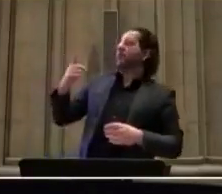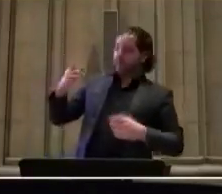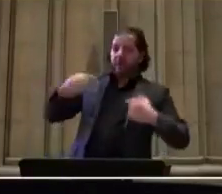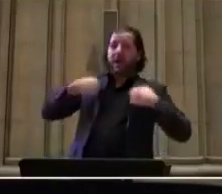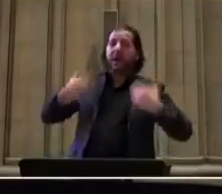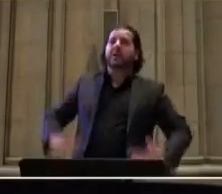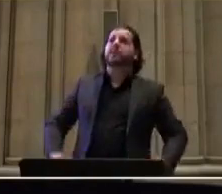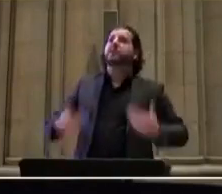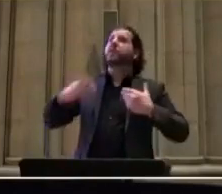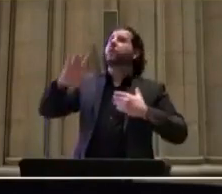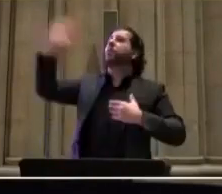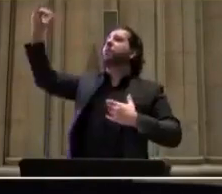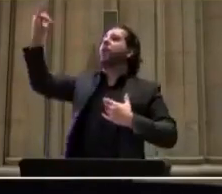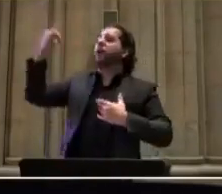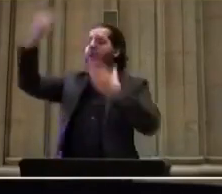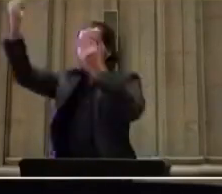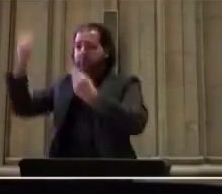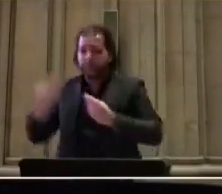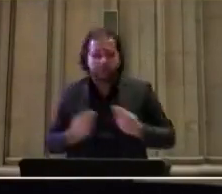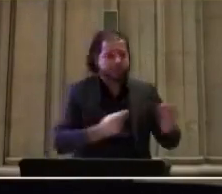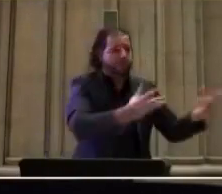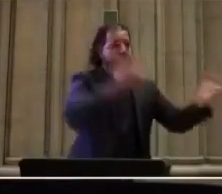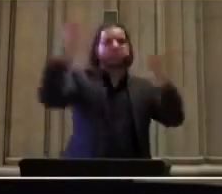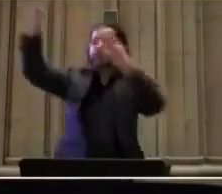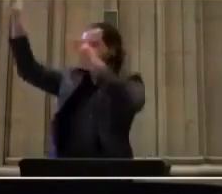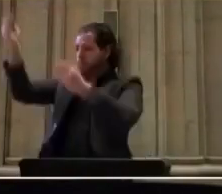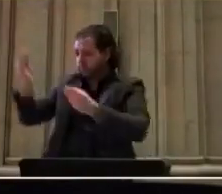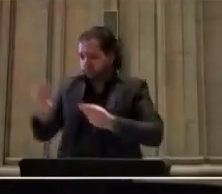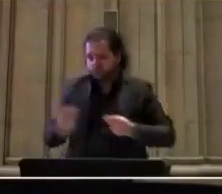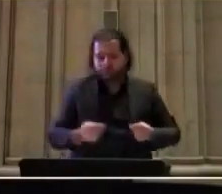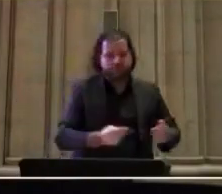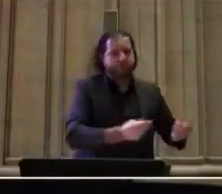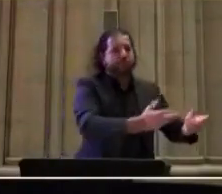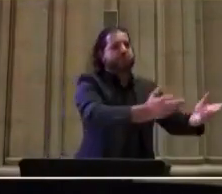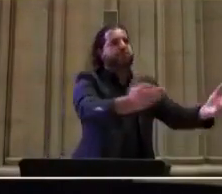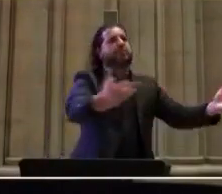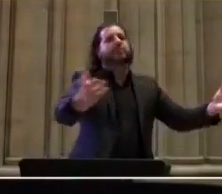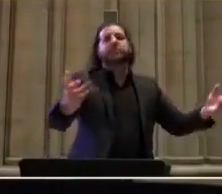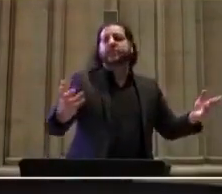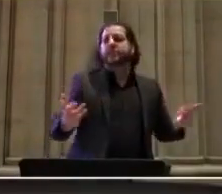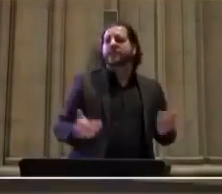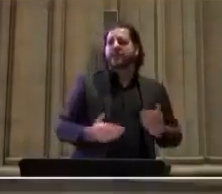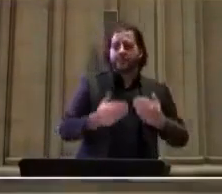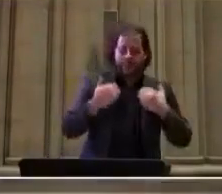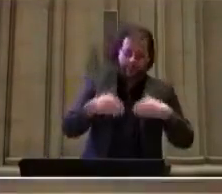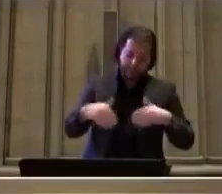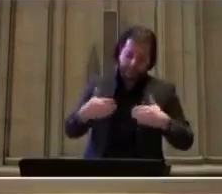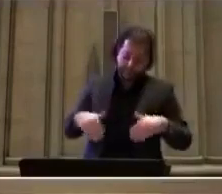Through of your love and oh.